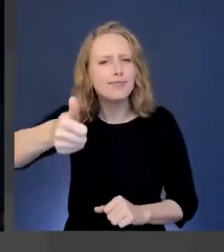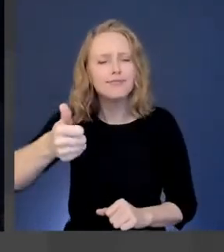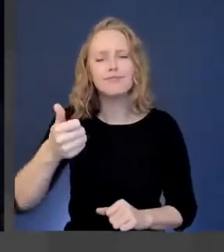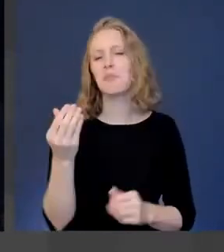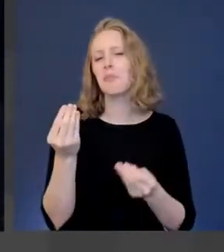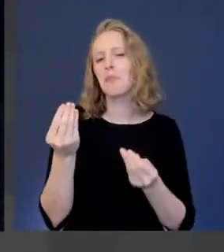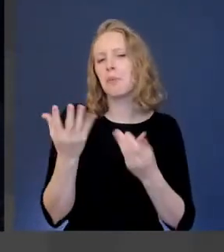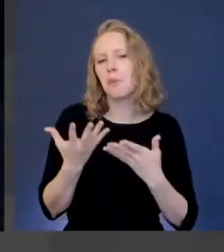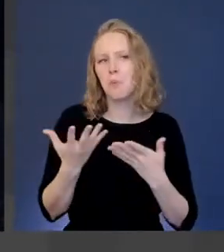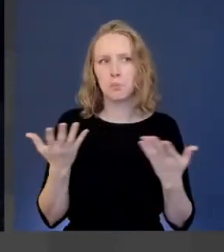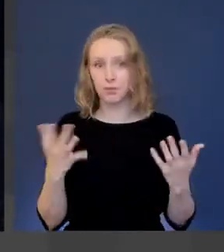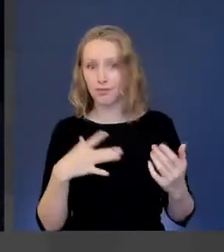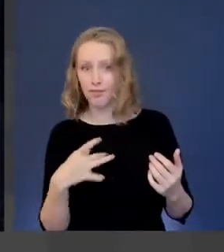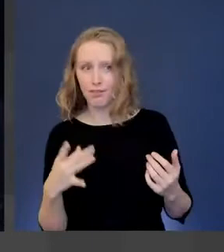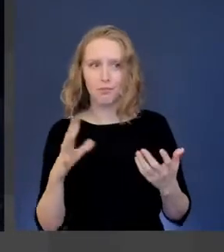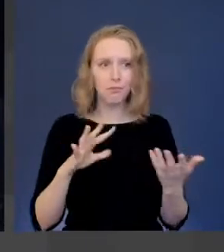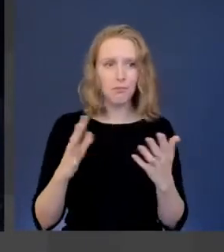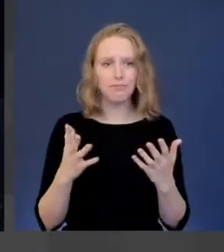was actually a blast.